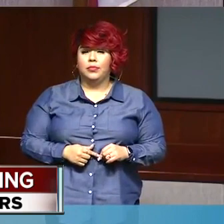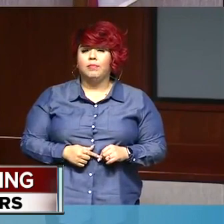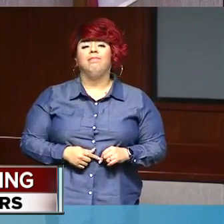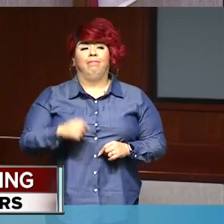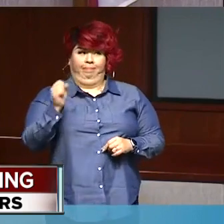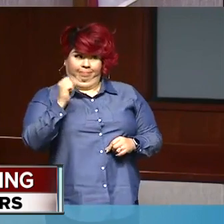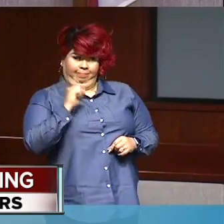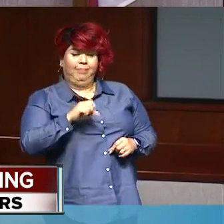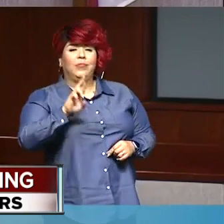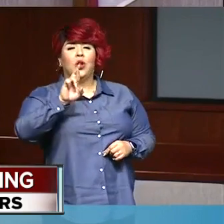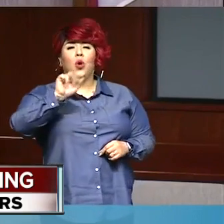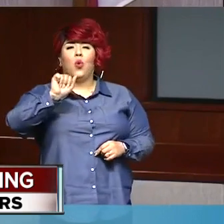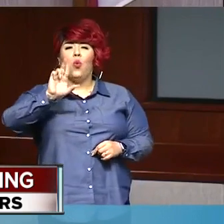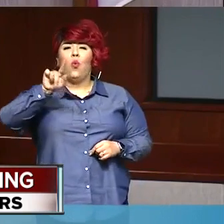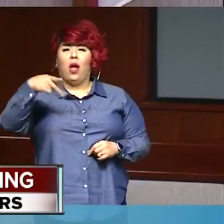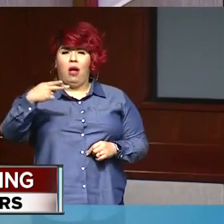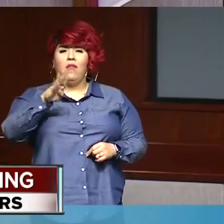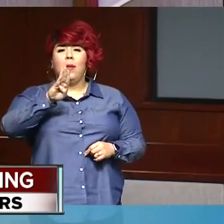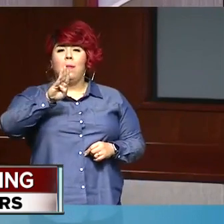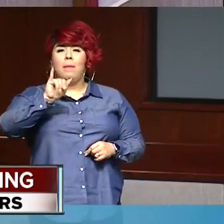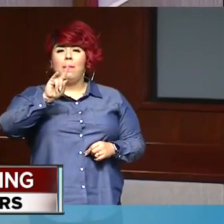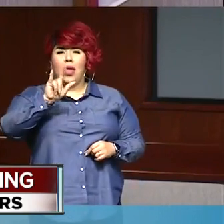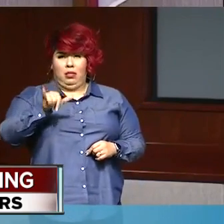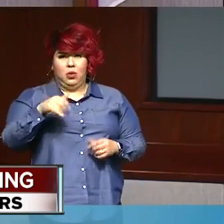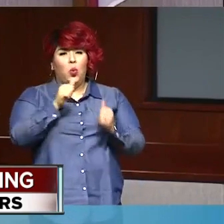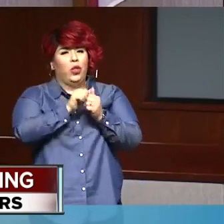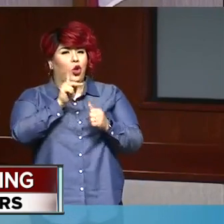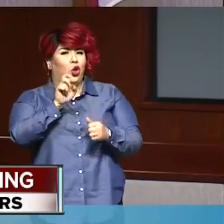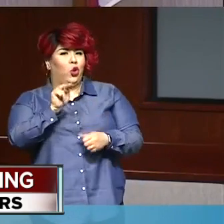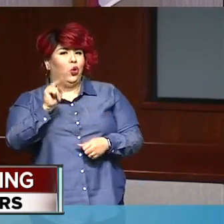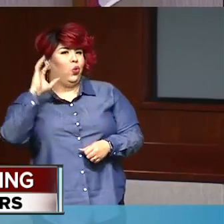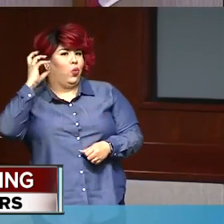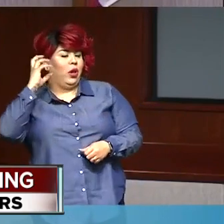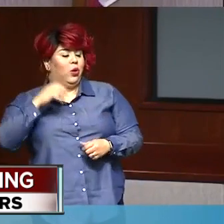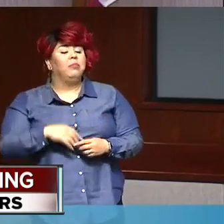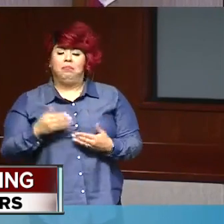Yes, ma'am. It's Ralph Bailey from Kern Radio. Go ahead, Ralph.